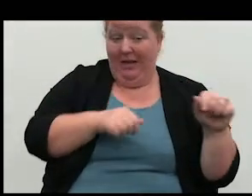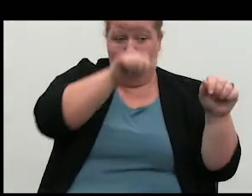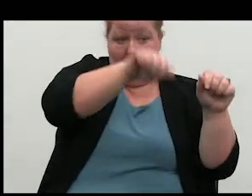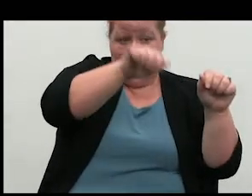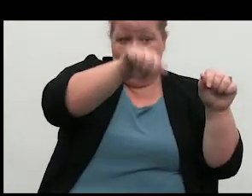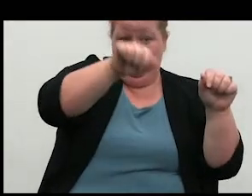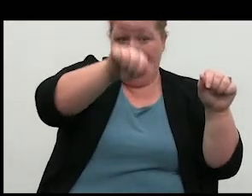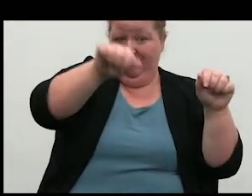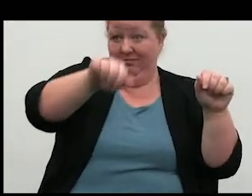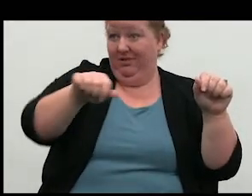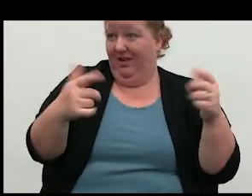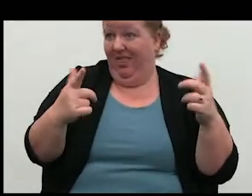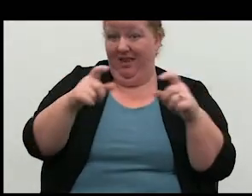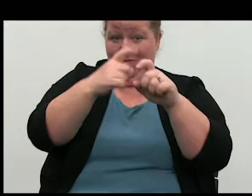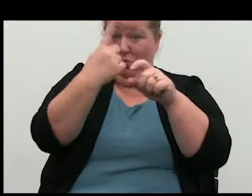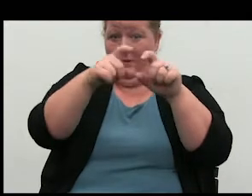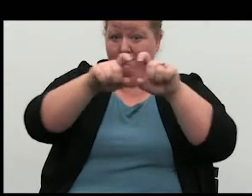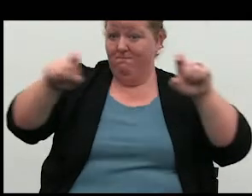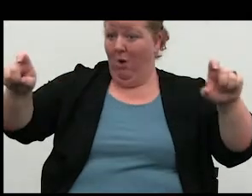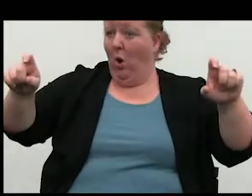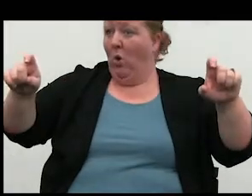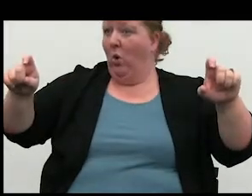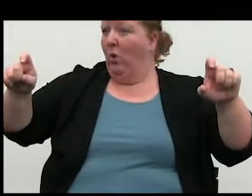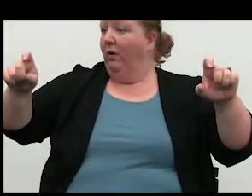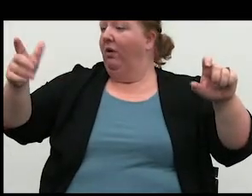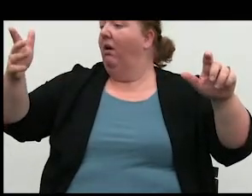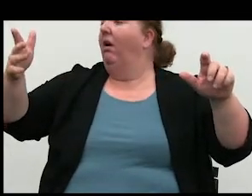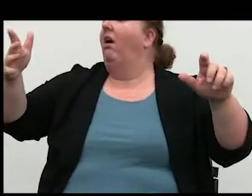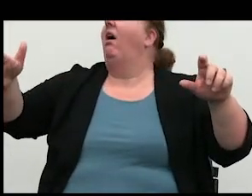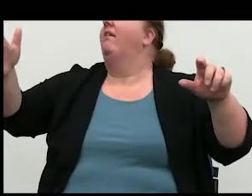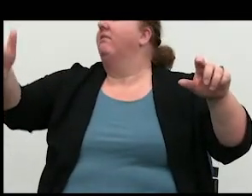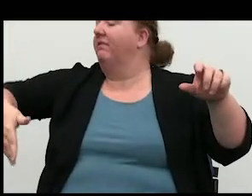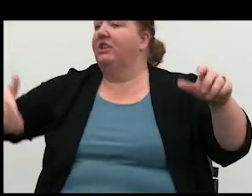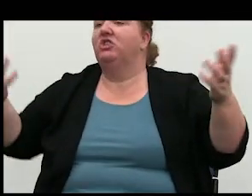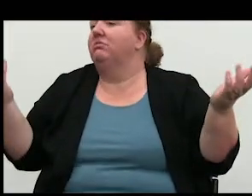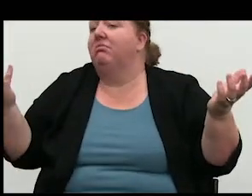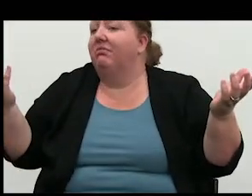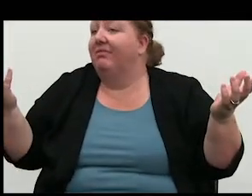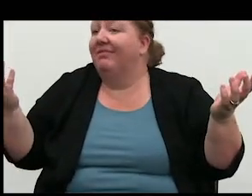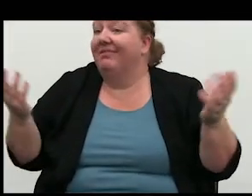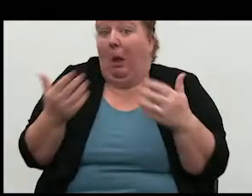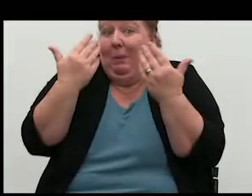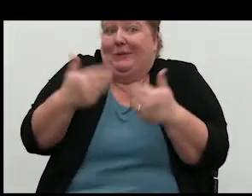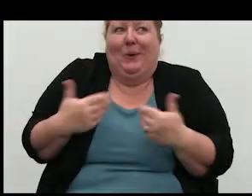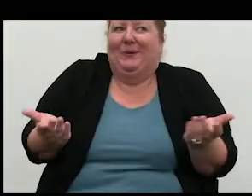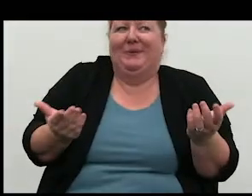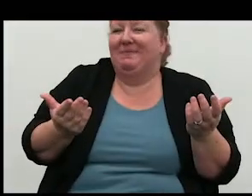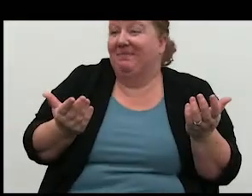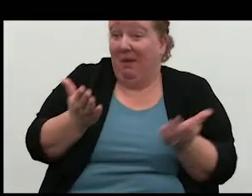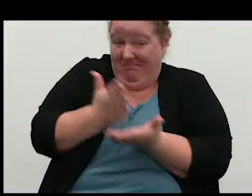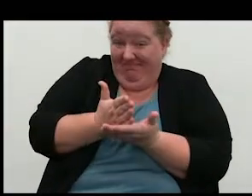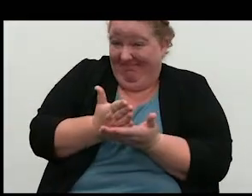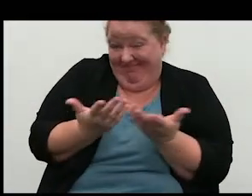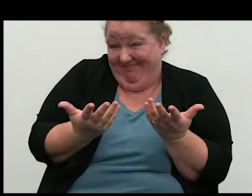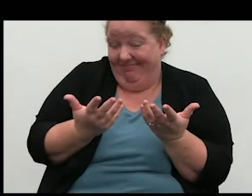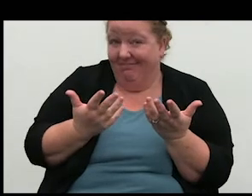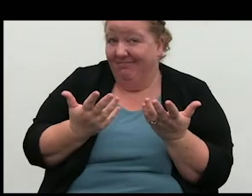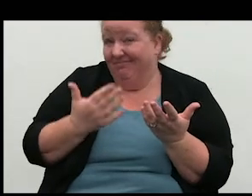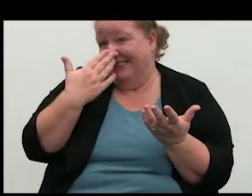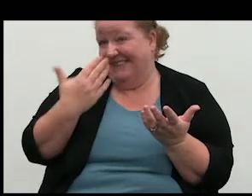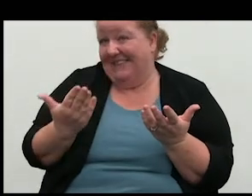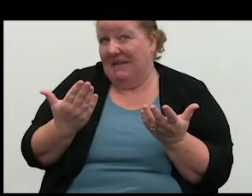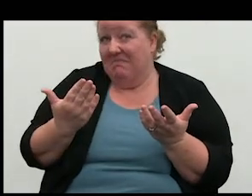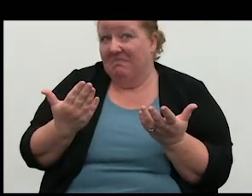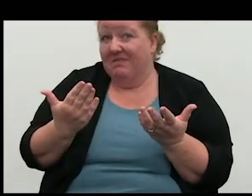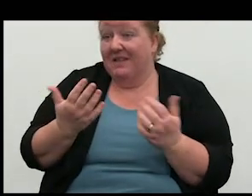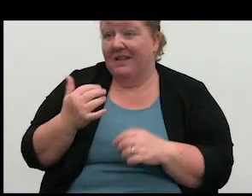notches until one bone ran out of notches and the other bone didn't. Obviously, we don't know how much of that is true, but it seems